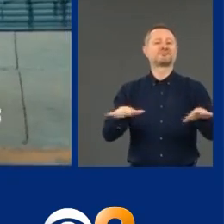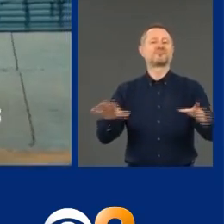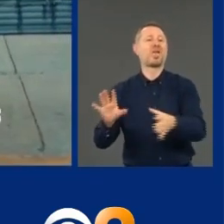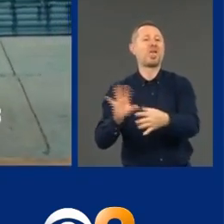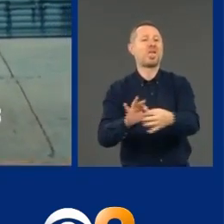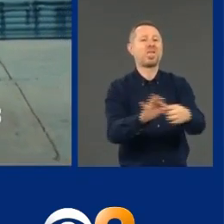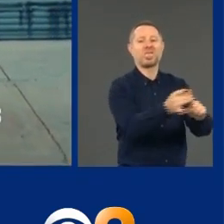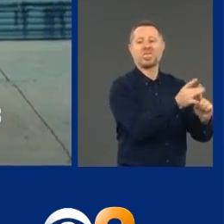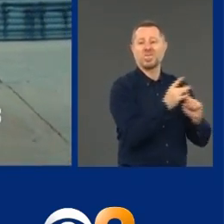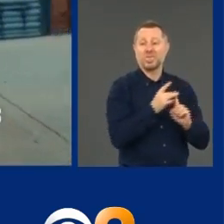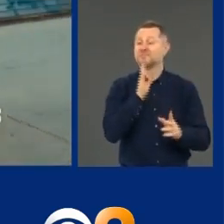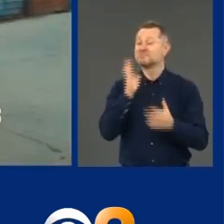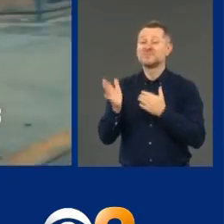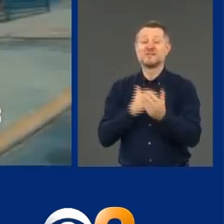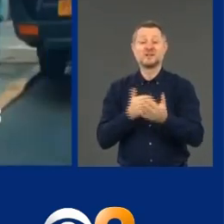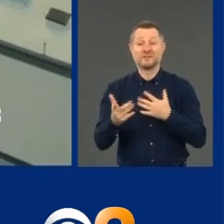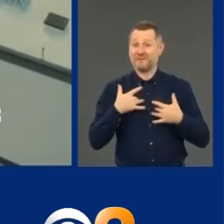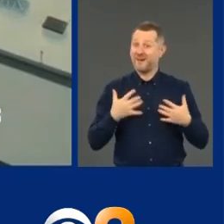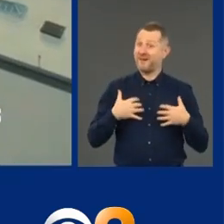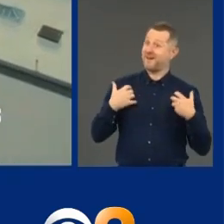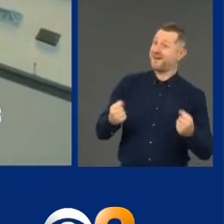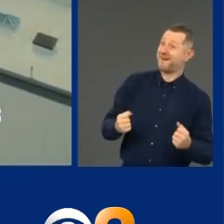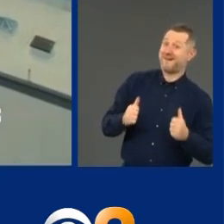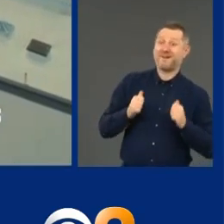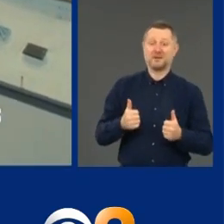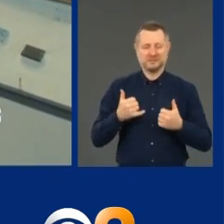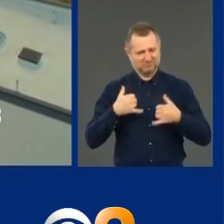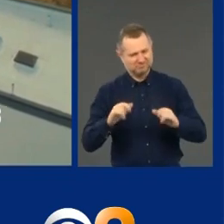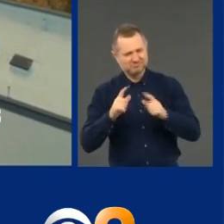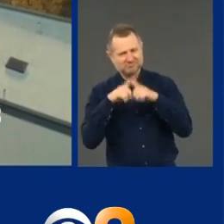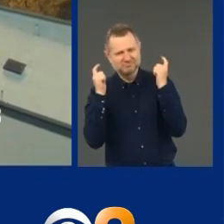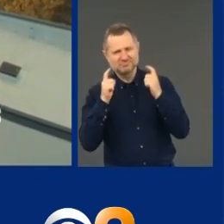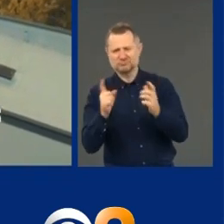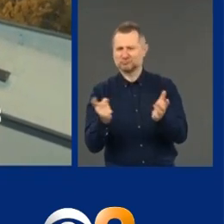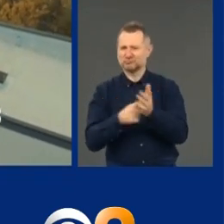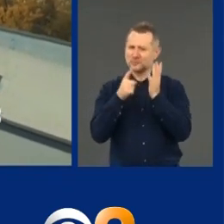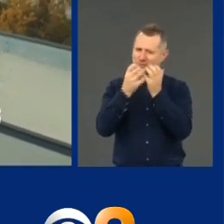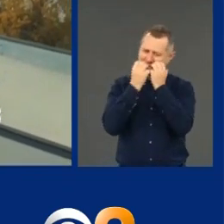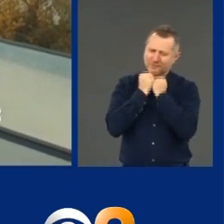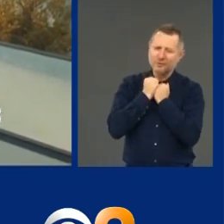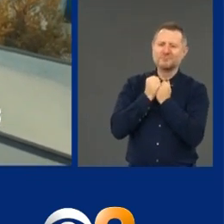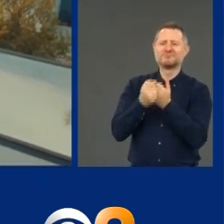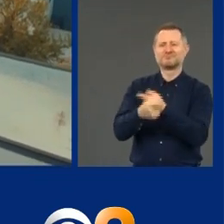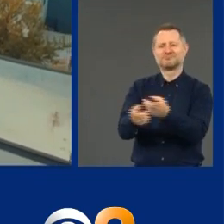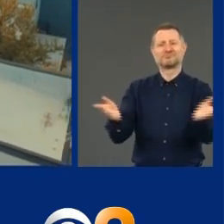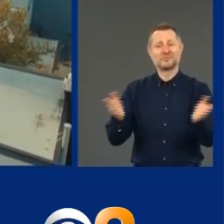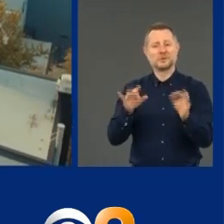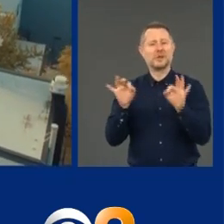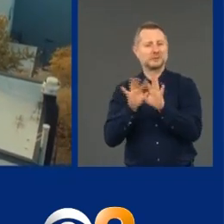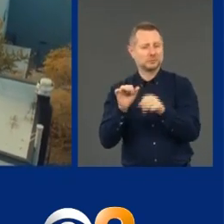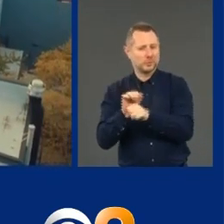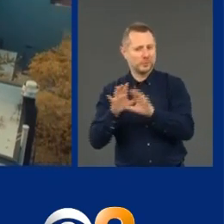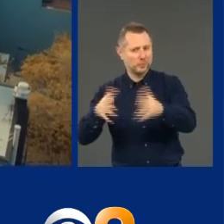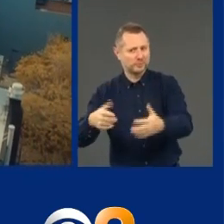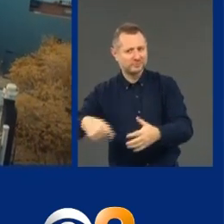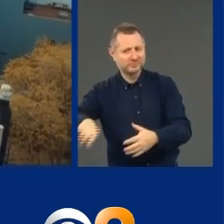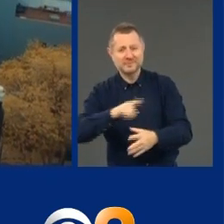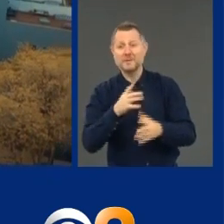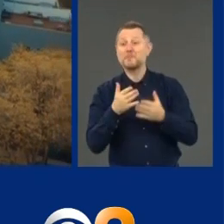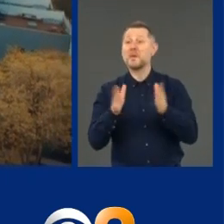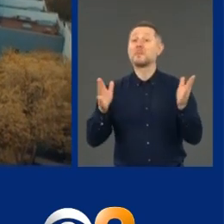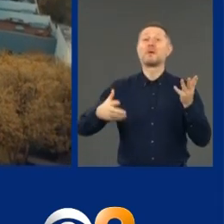Even if you feel healthy, wearing a mask shows New Yorkers that you care about them and our essential workers. So if you're in a public space,